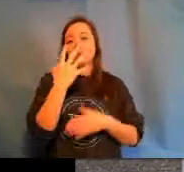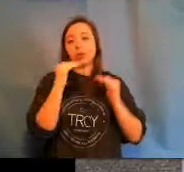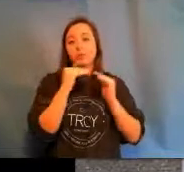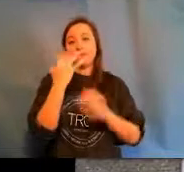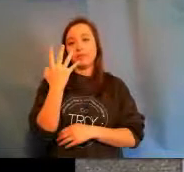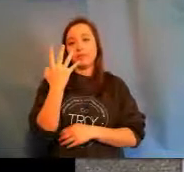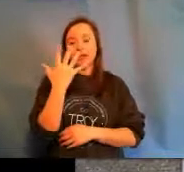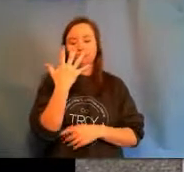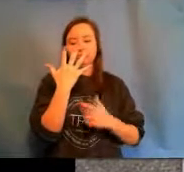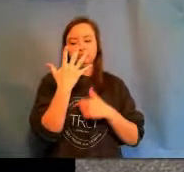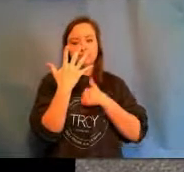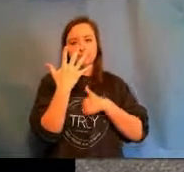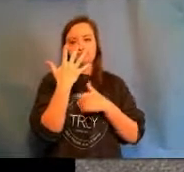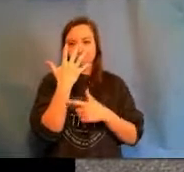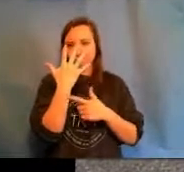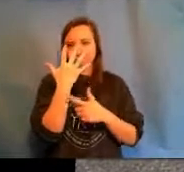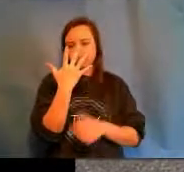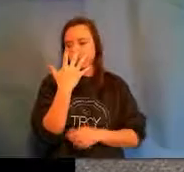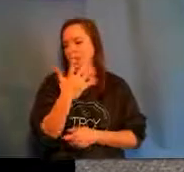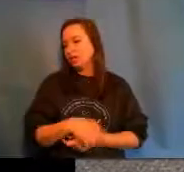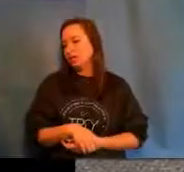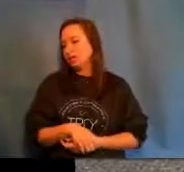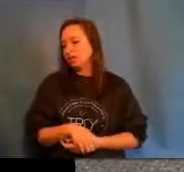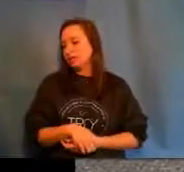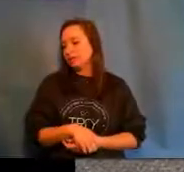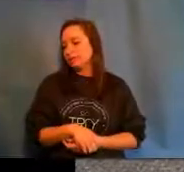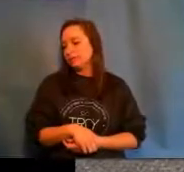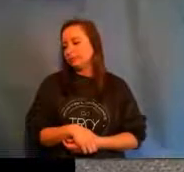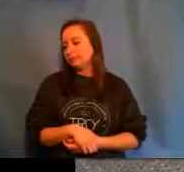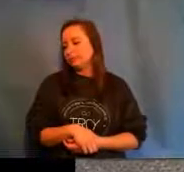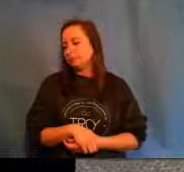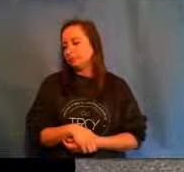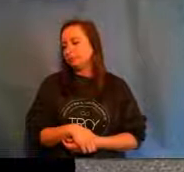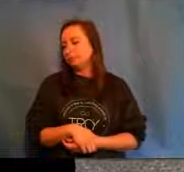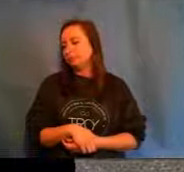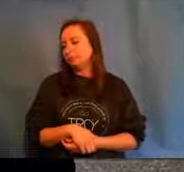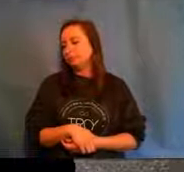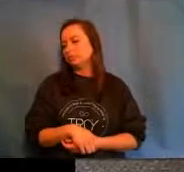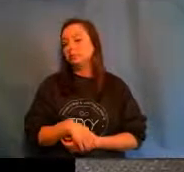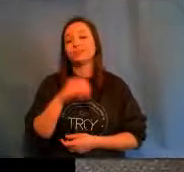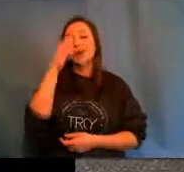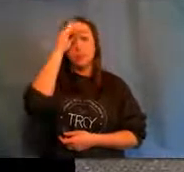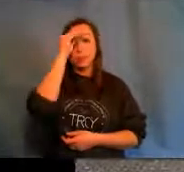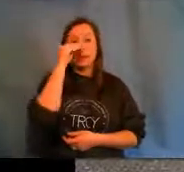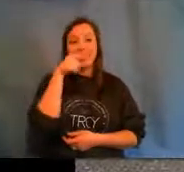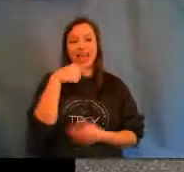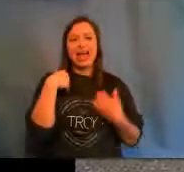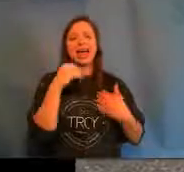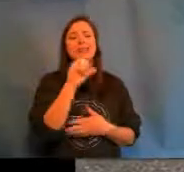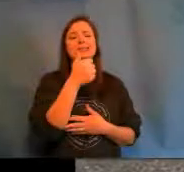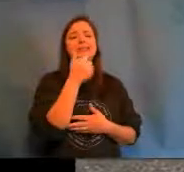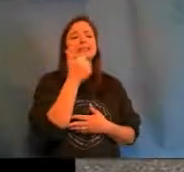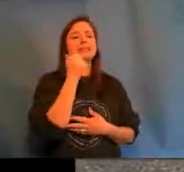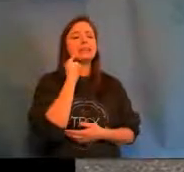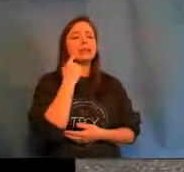5. All right, let's look at number 2. Tim had 10 candy